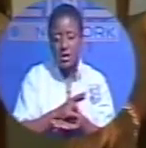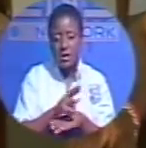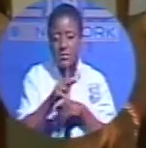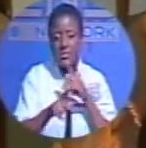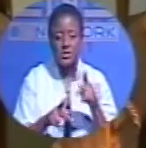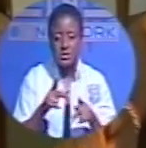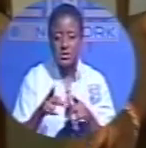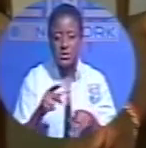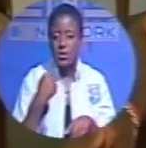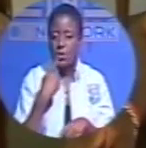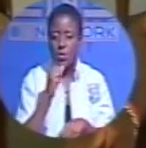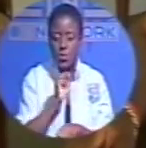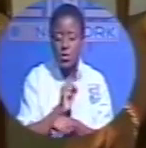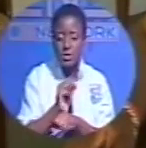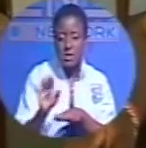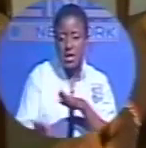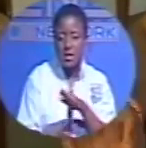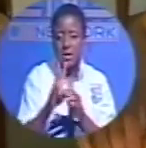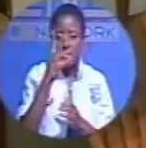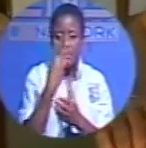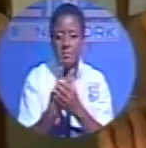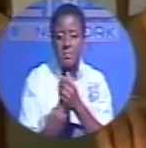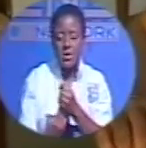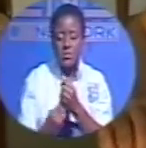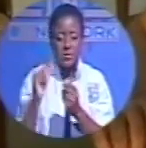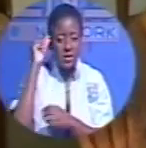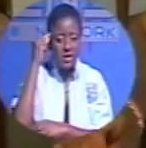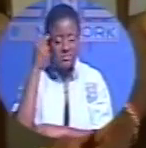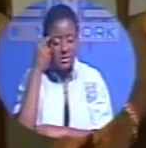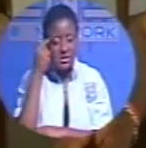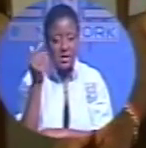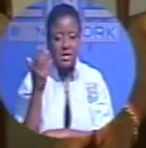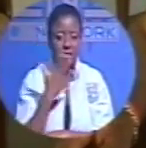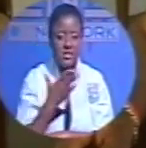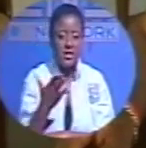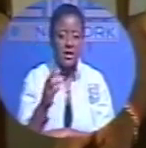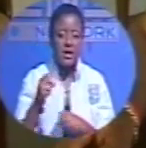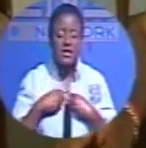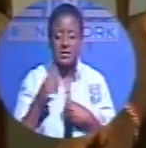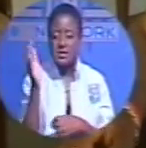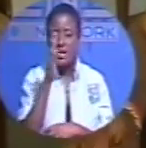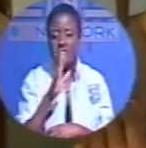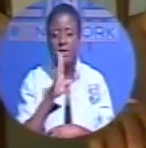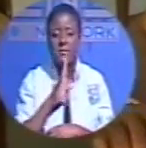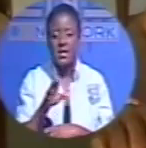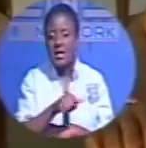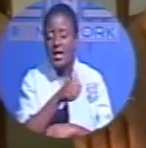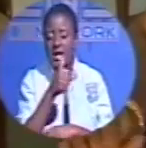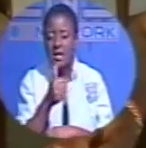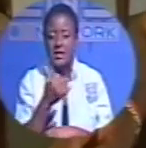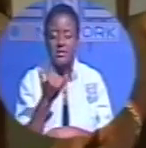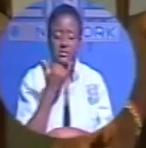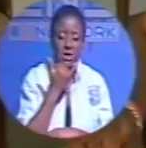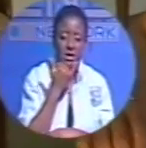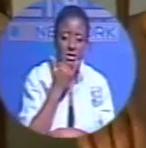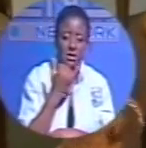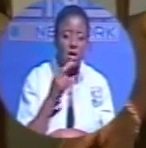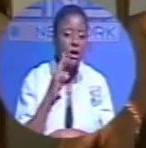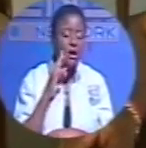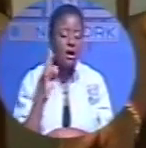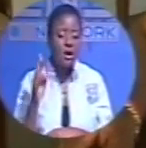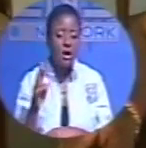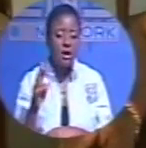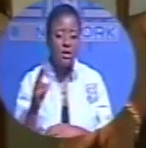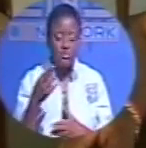both governments. She went there in 2001. Has never been any fault. Her reports has been excellent with